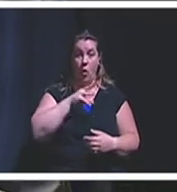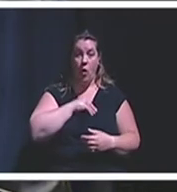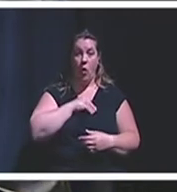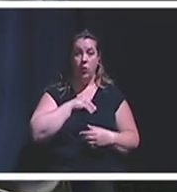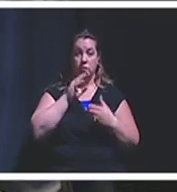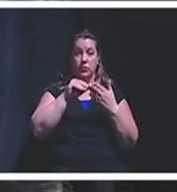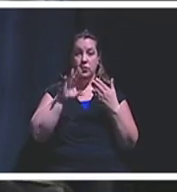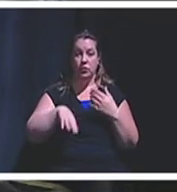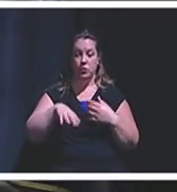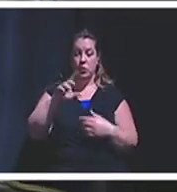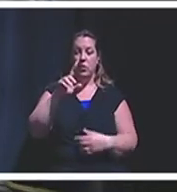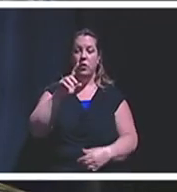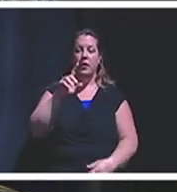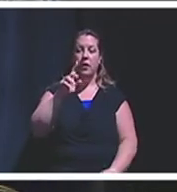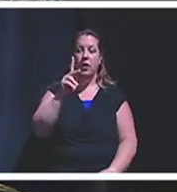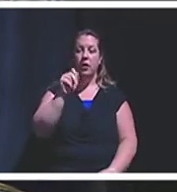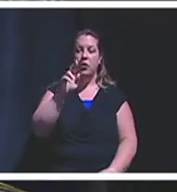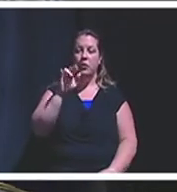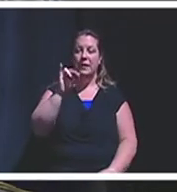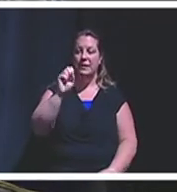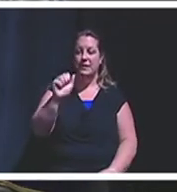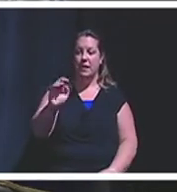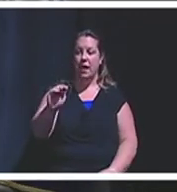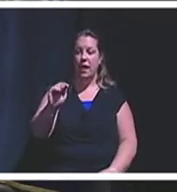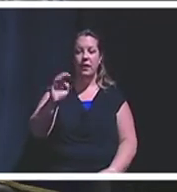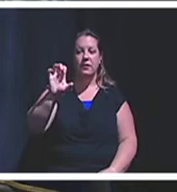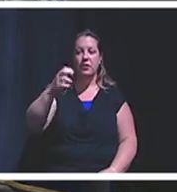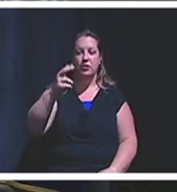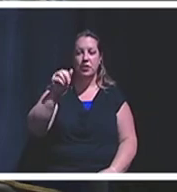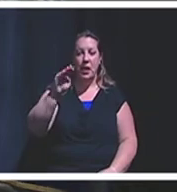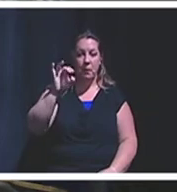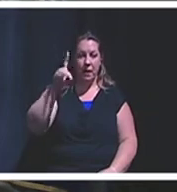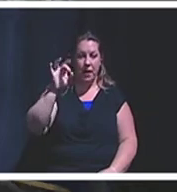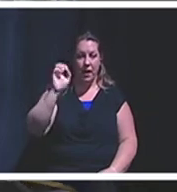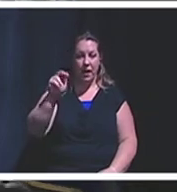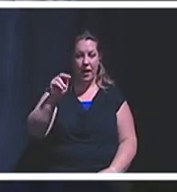Carissa Champion-Lipman, is doing exactly that.